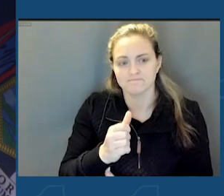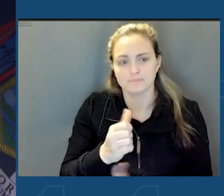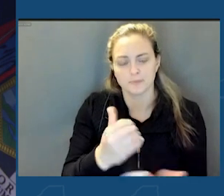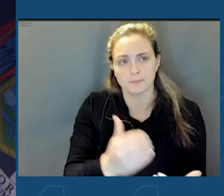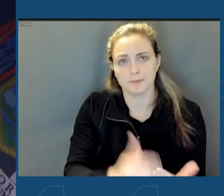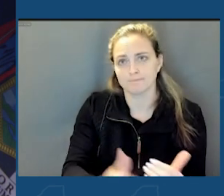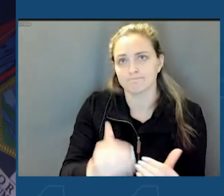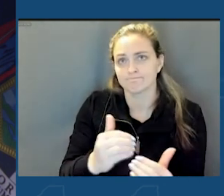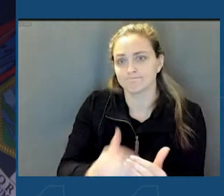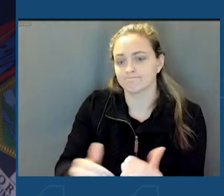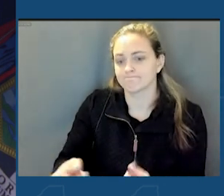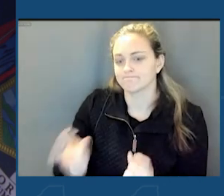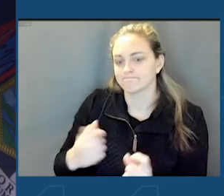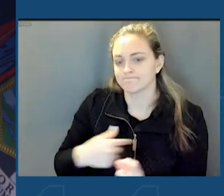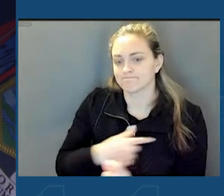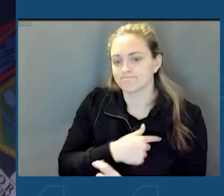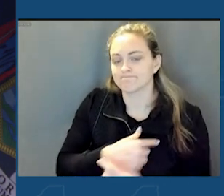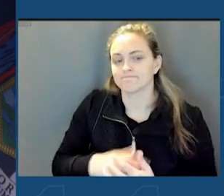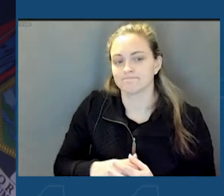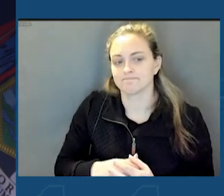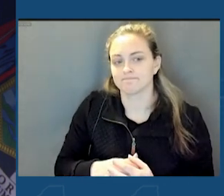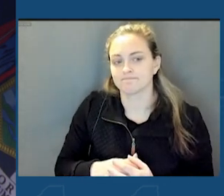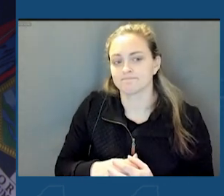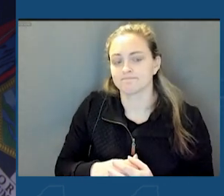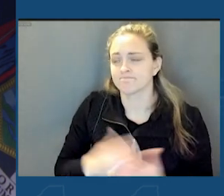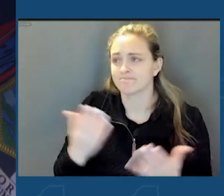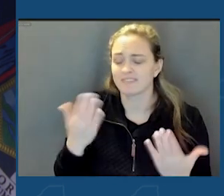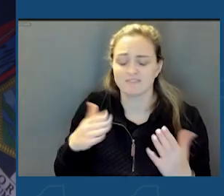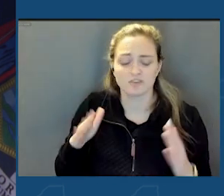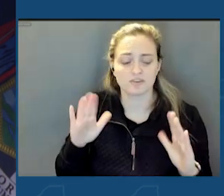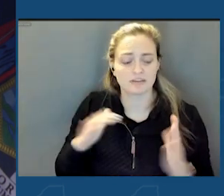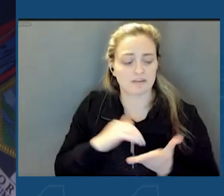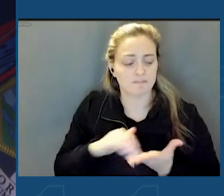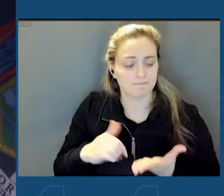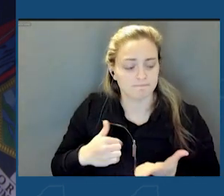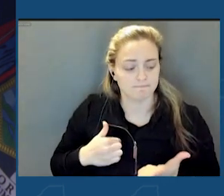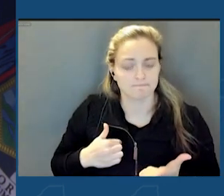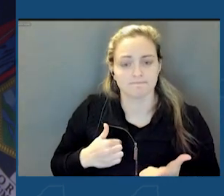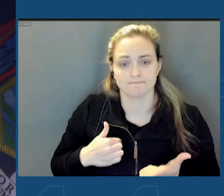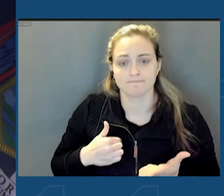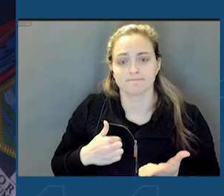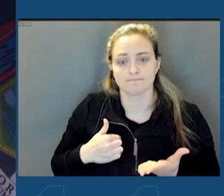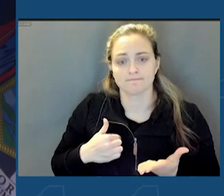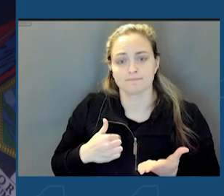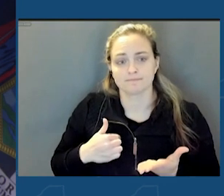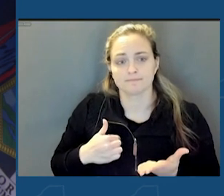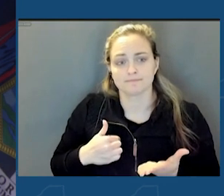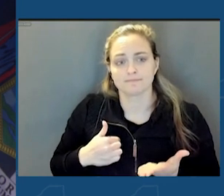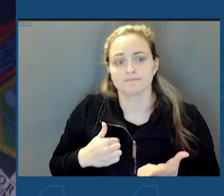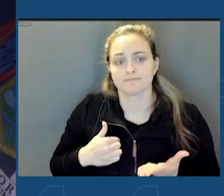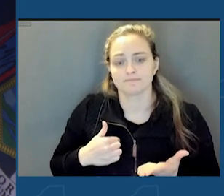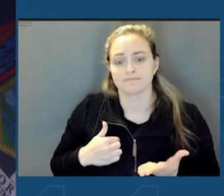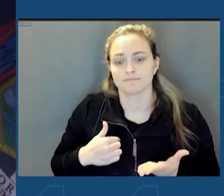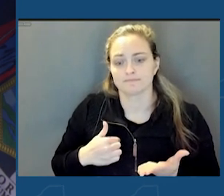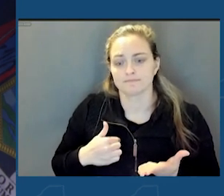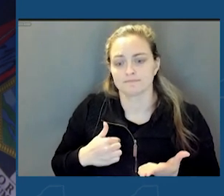daily bread, and forgive us our